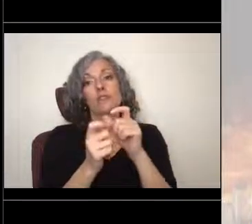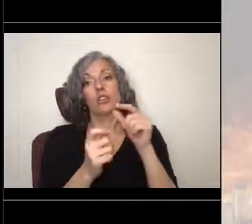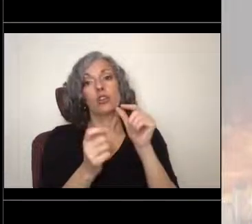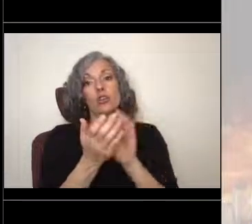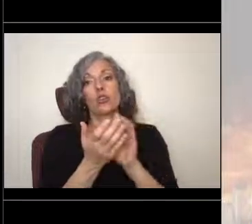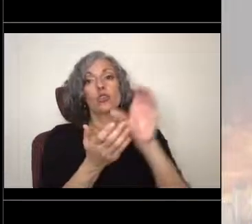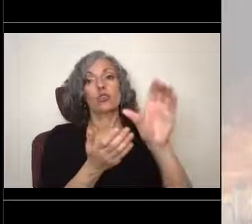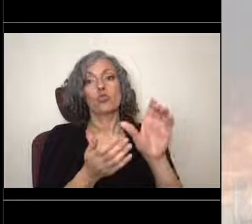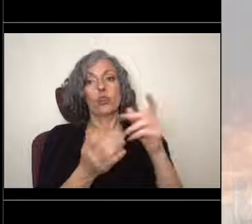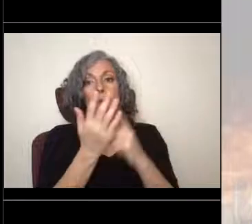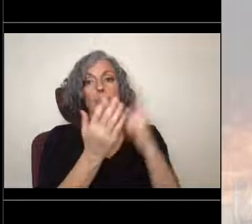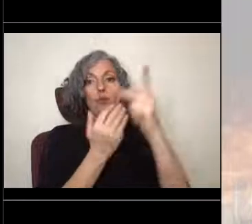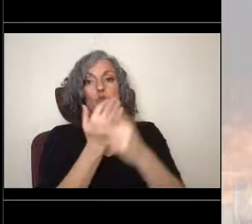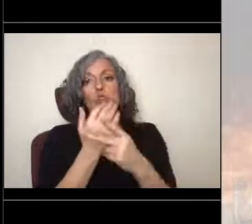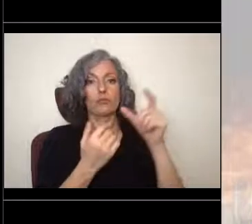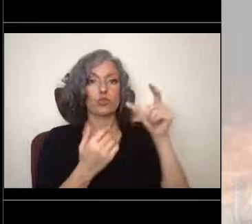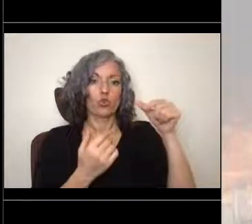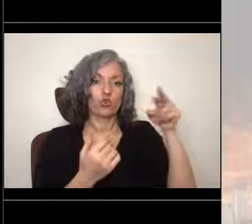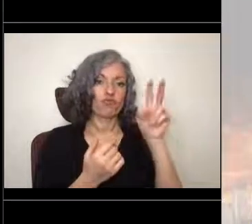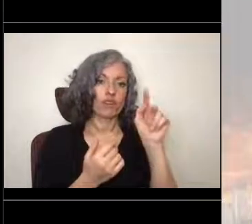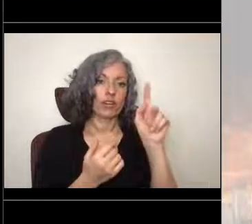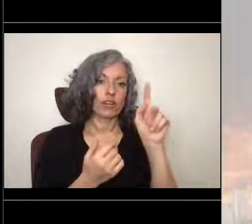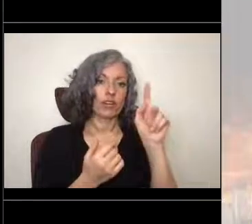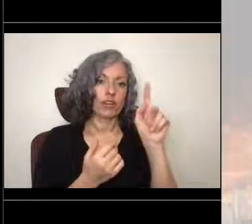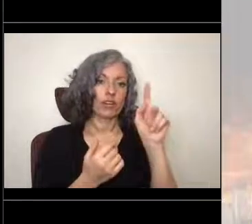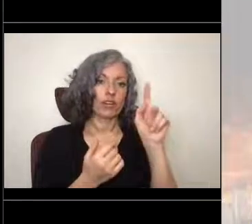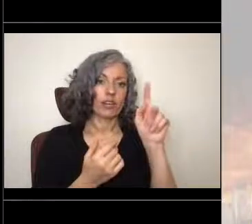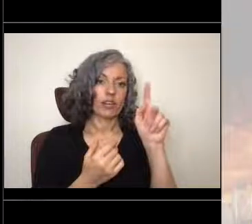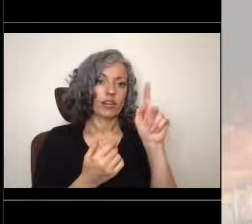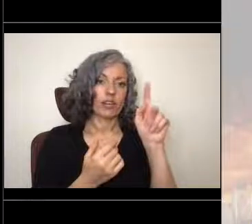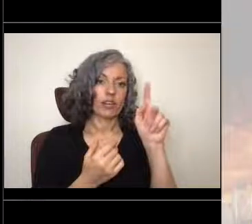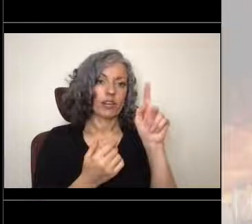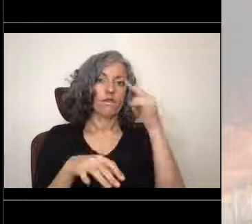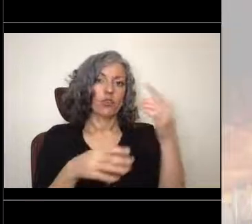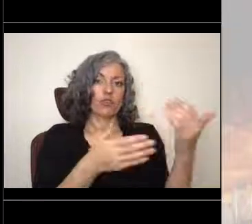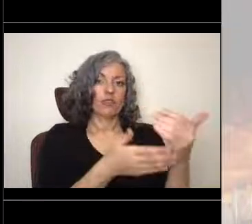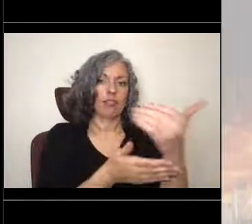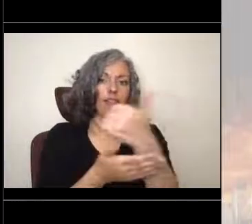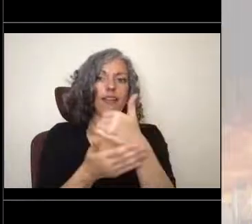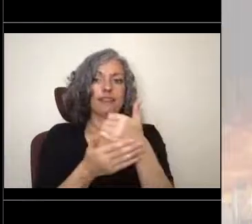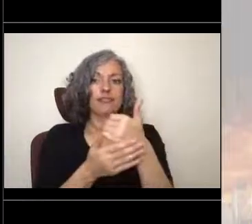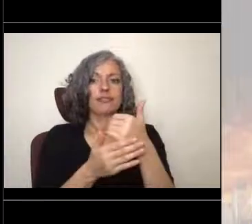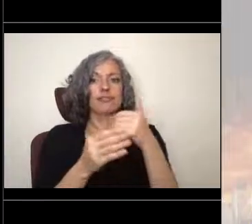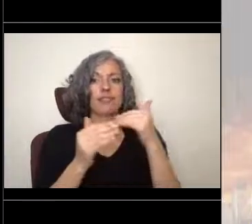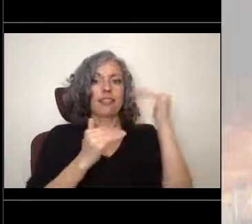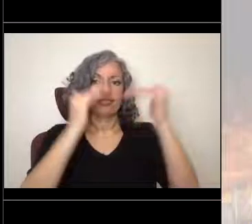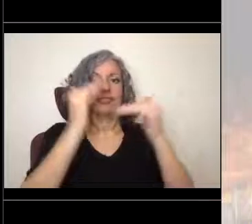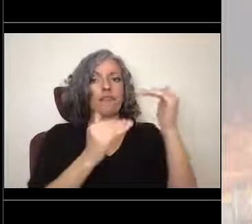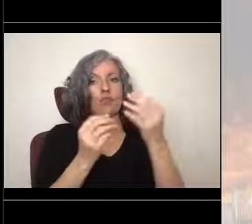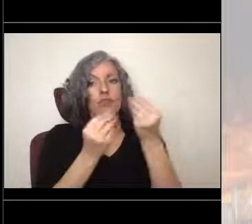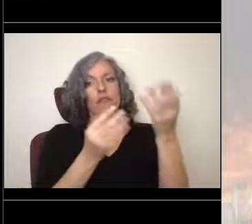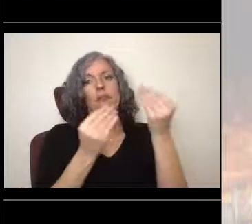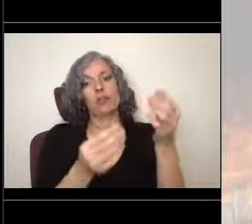using an intake form. And we use that form to collect project level information for the scoring process.